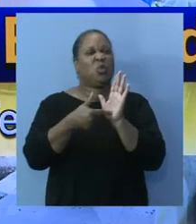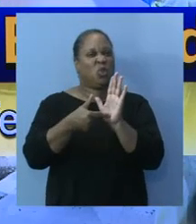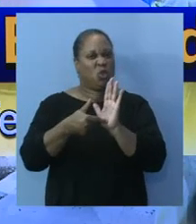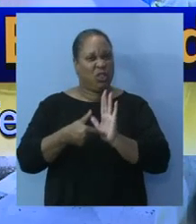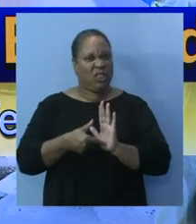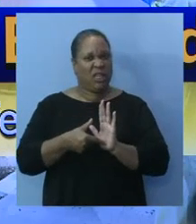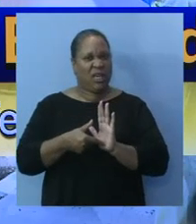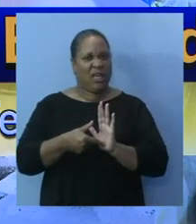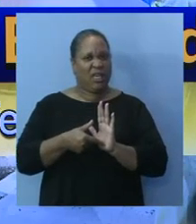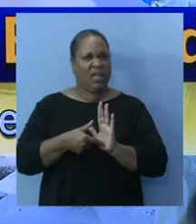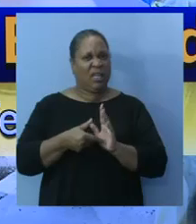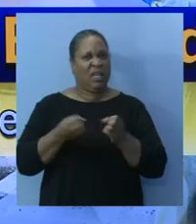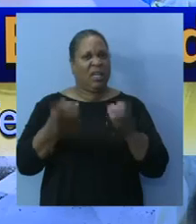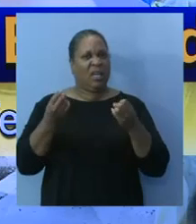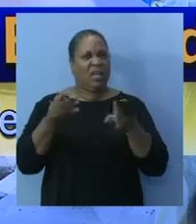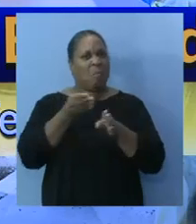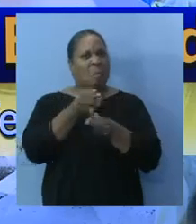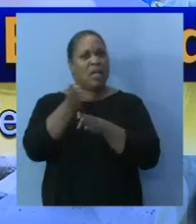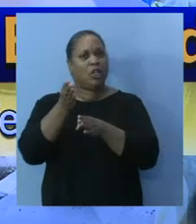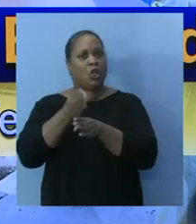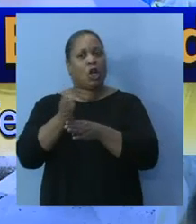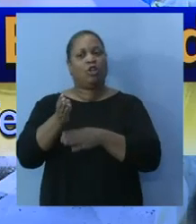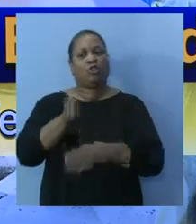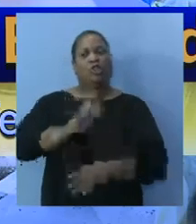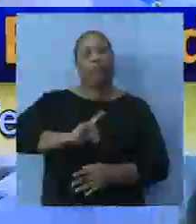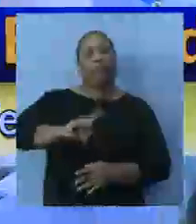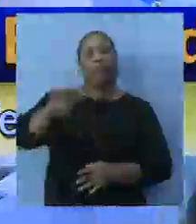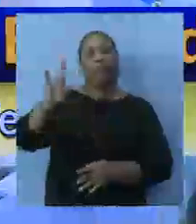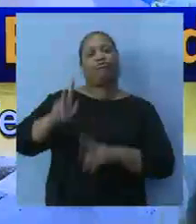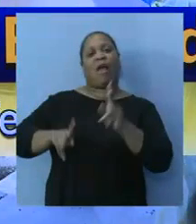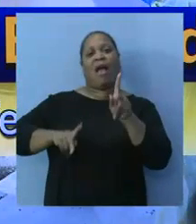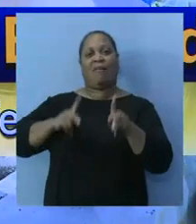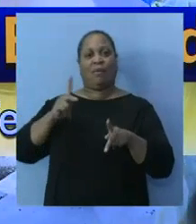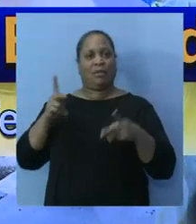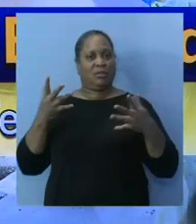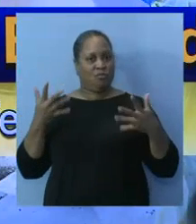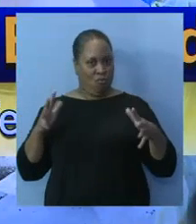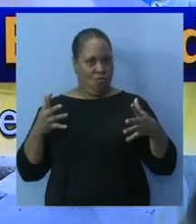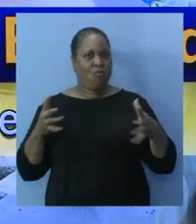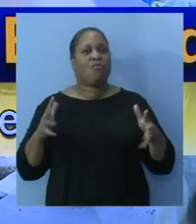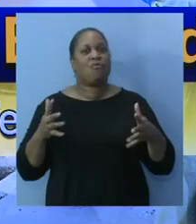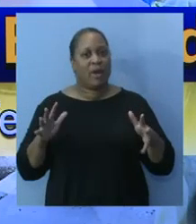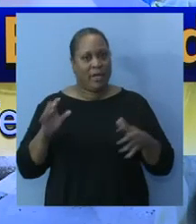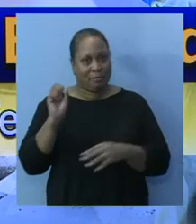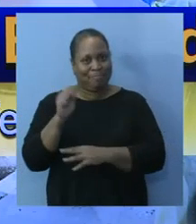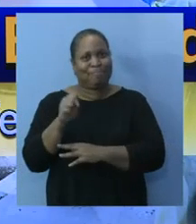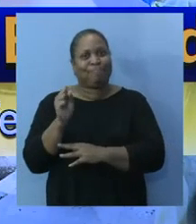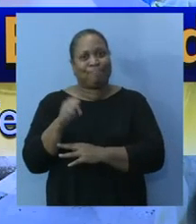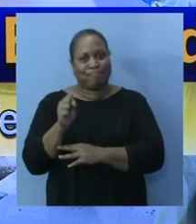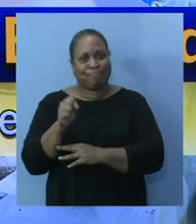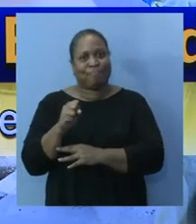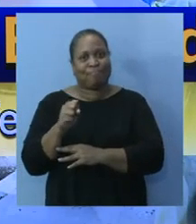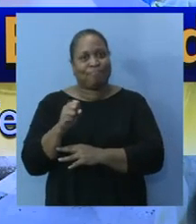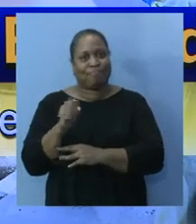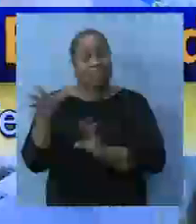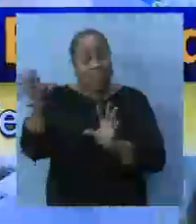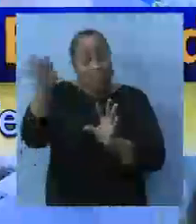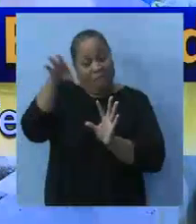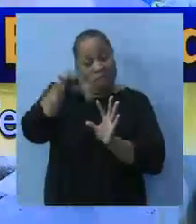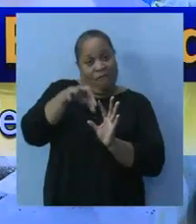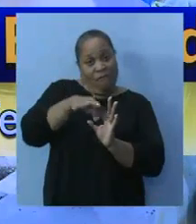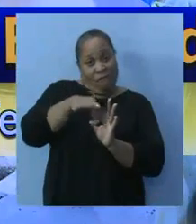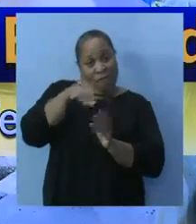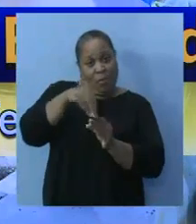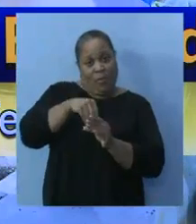a significant majority of travelers already are able to fit with the